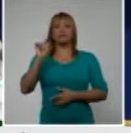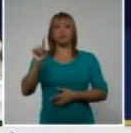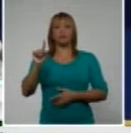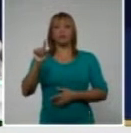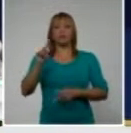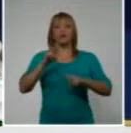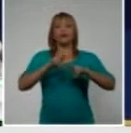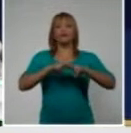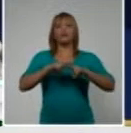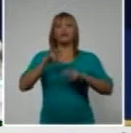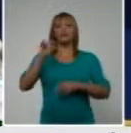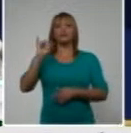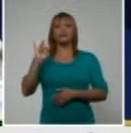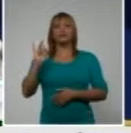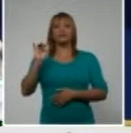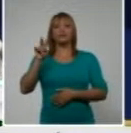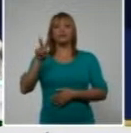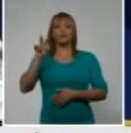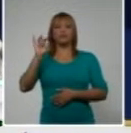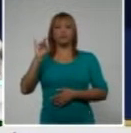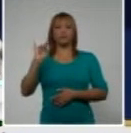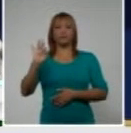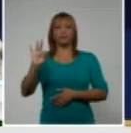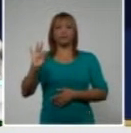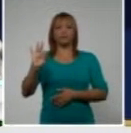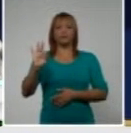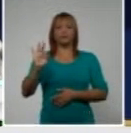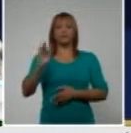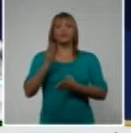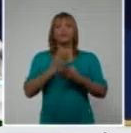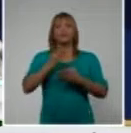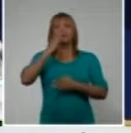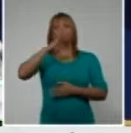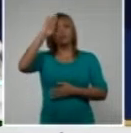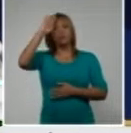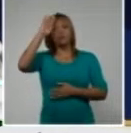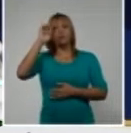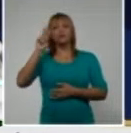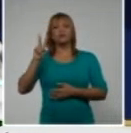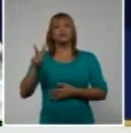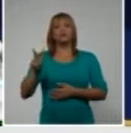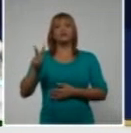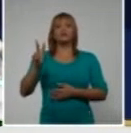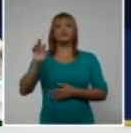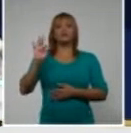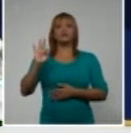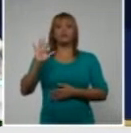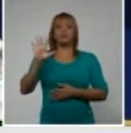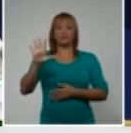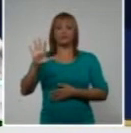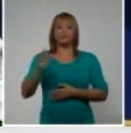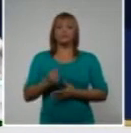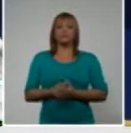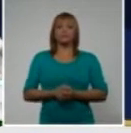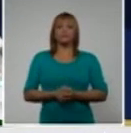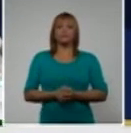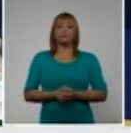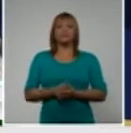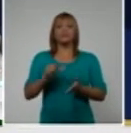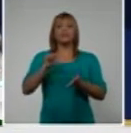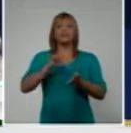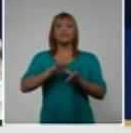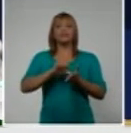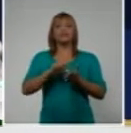and Biotechnology Center, 427. At Hermanos Amejidas Hospital, 378. At the